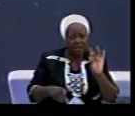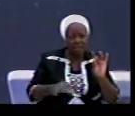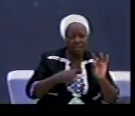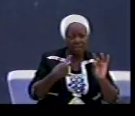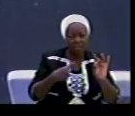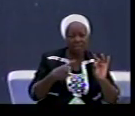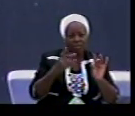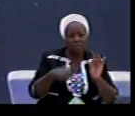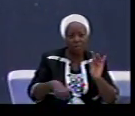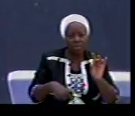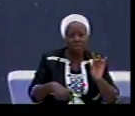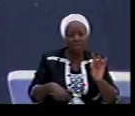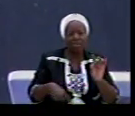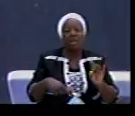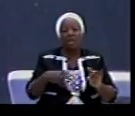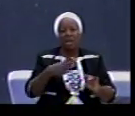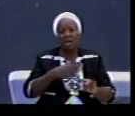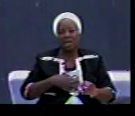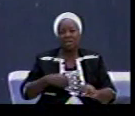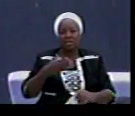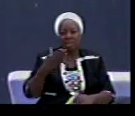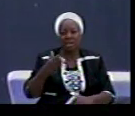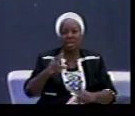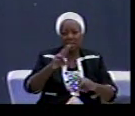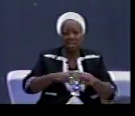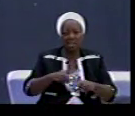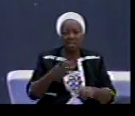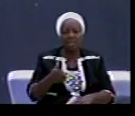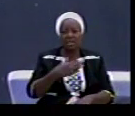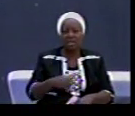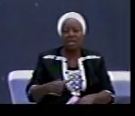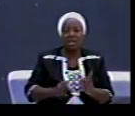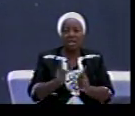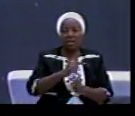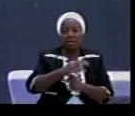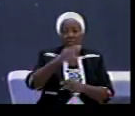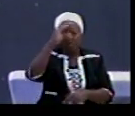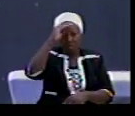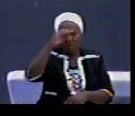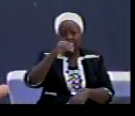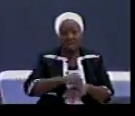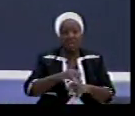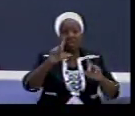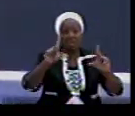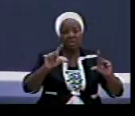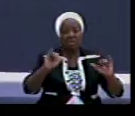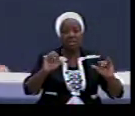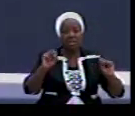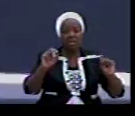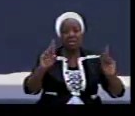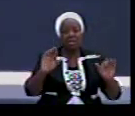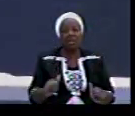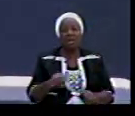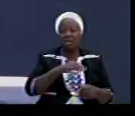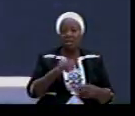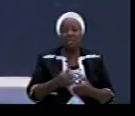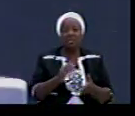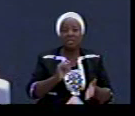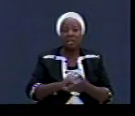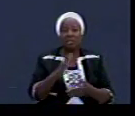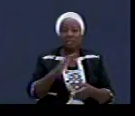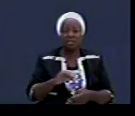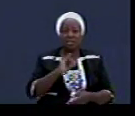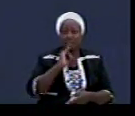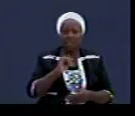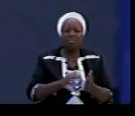man at Lystra, impotent in his feet, being a cripple from his